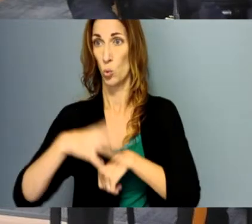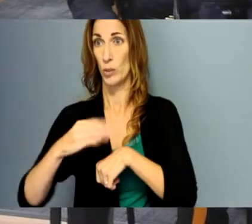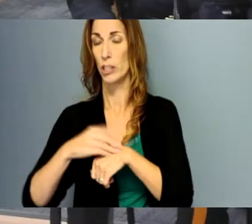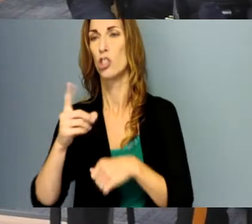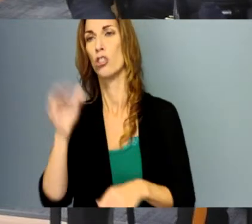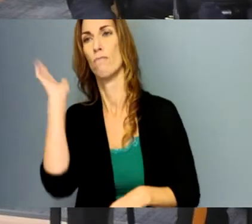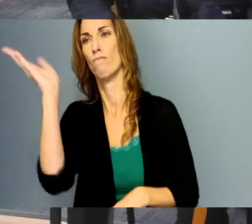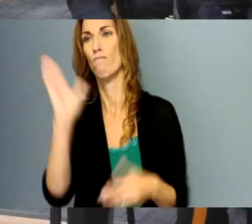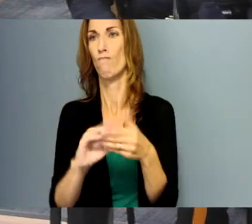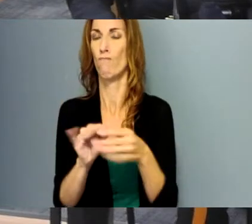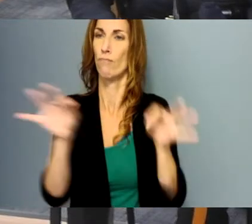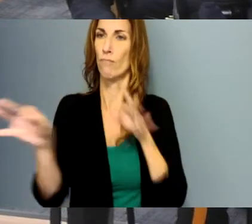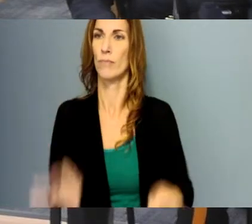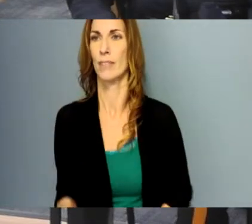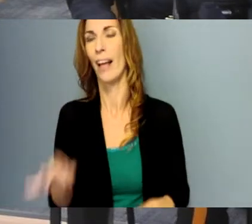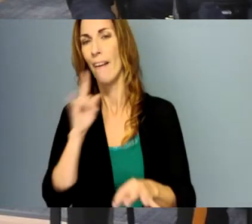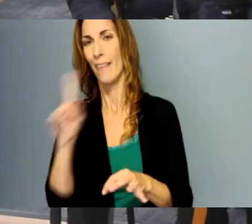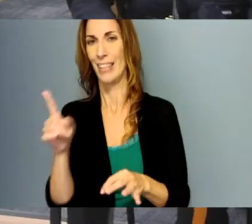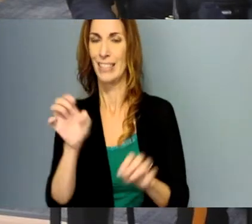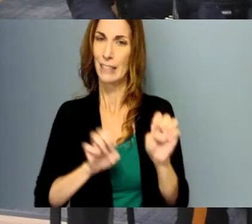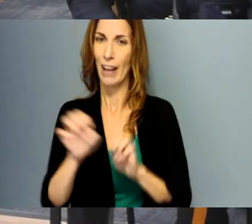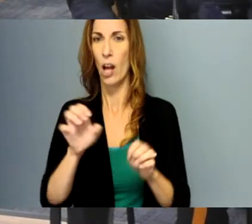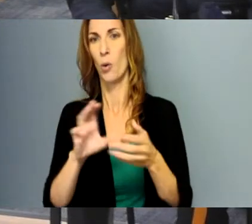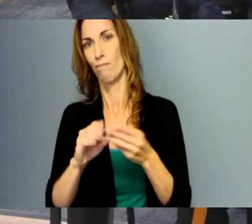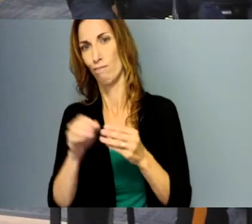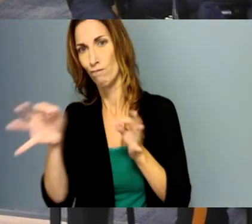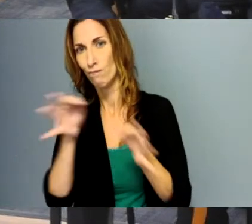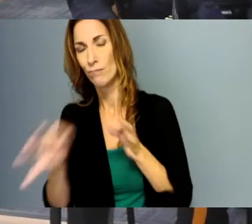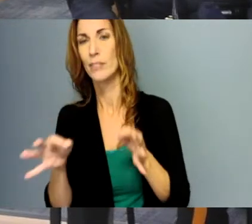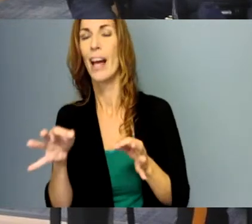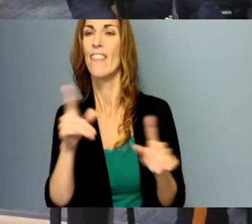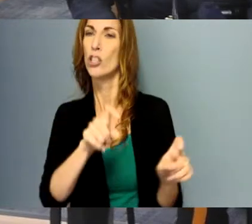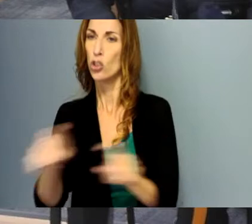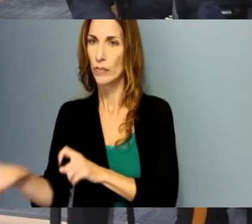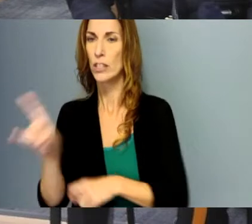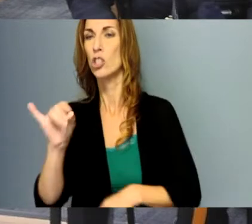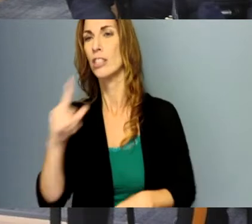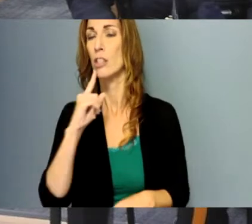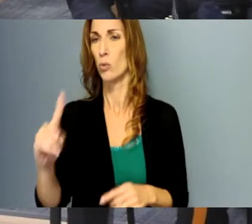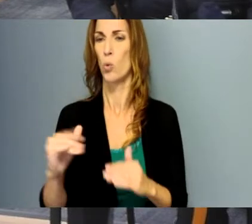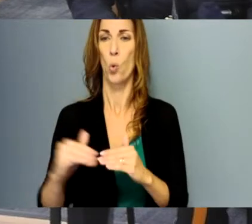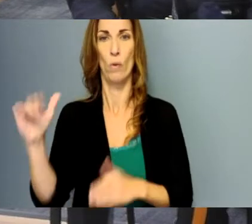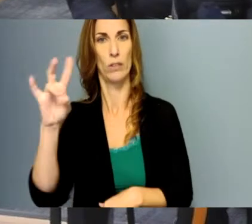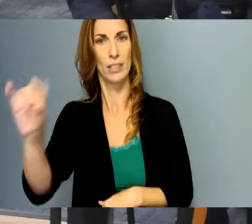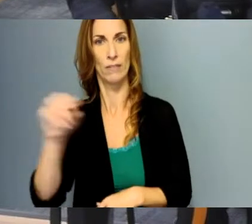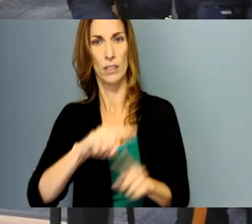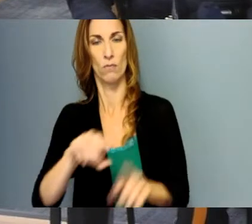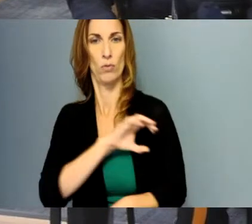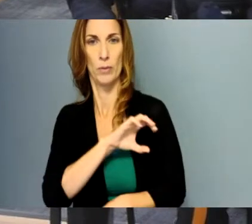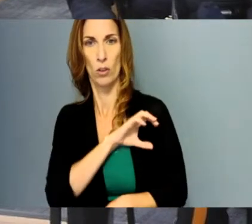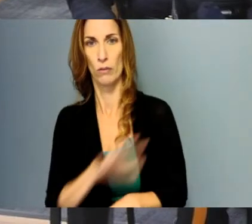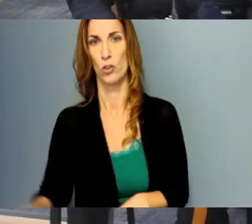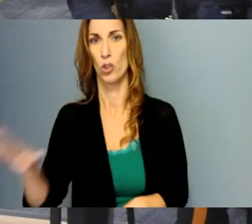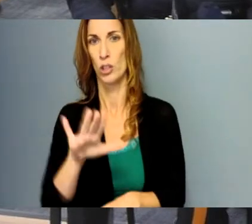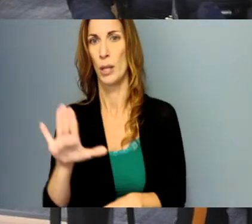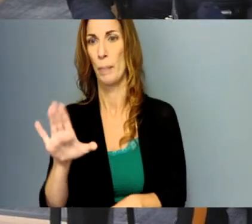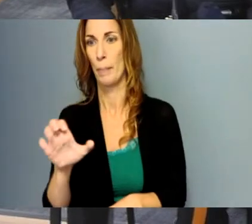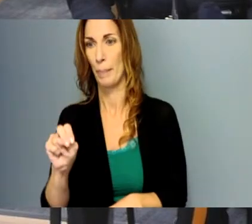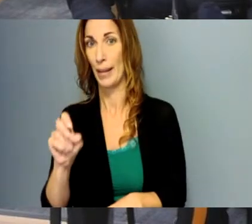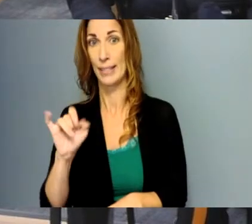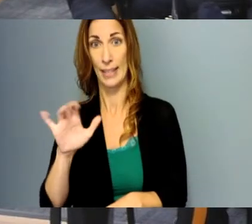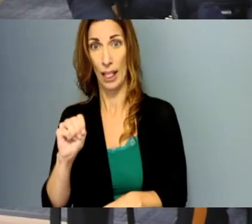data and a retrospective survey she conducted with over 70 officers in Bensalem, and the